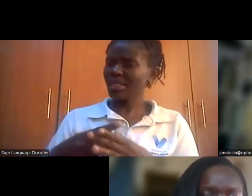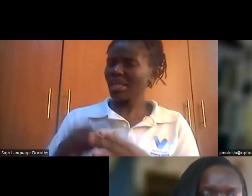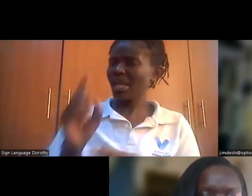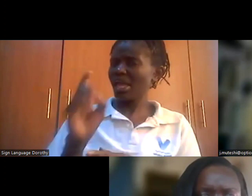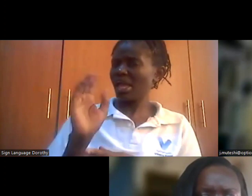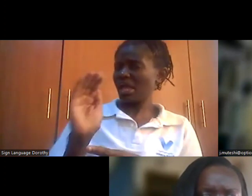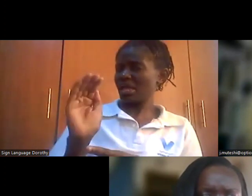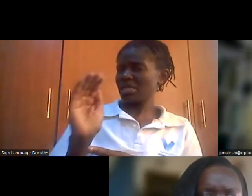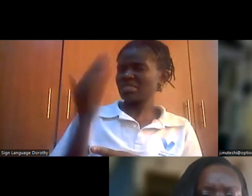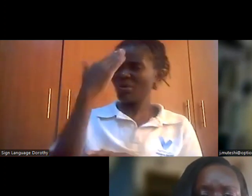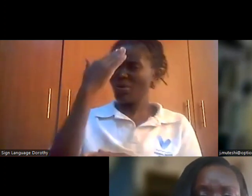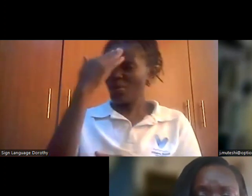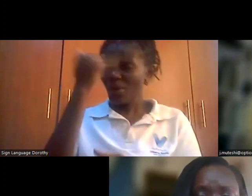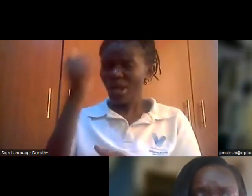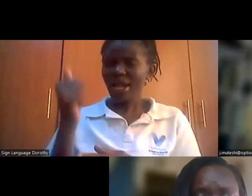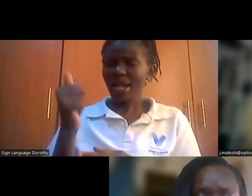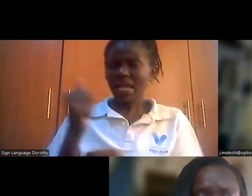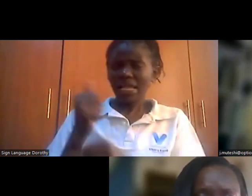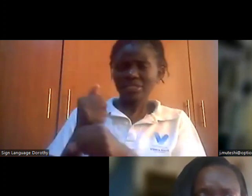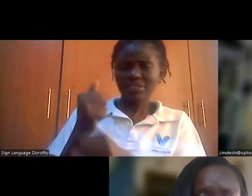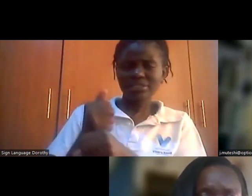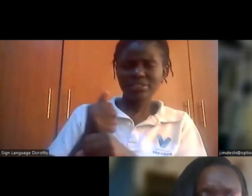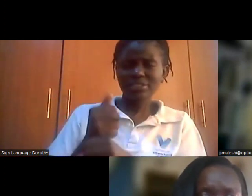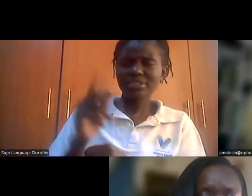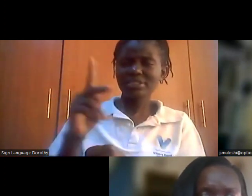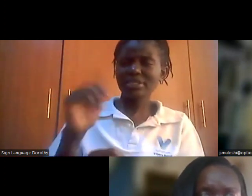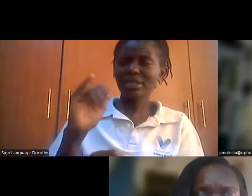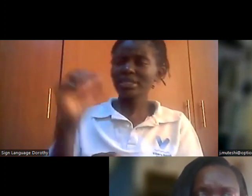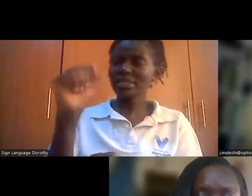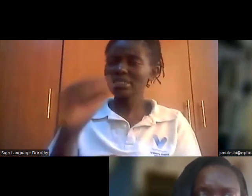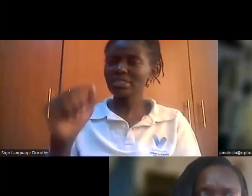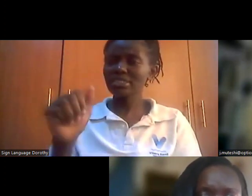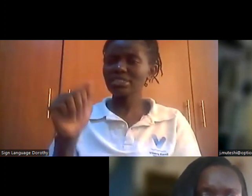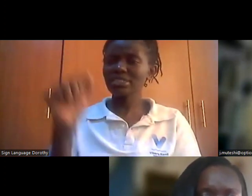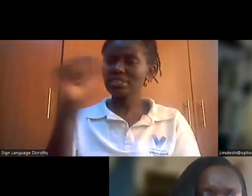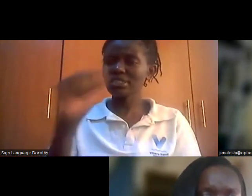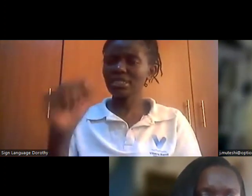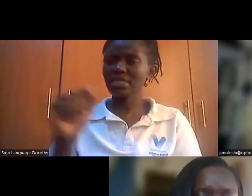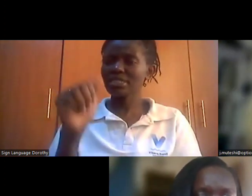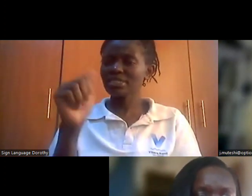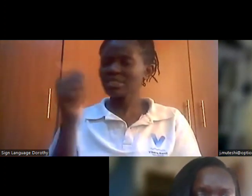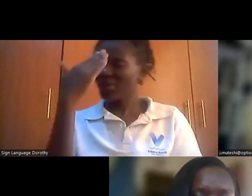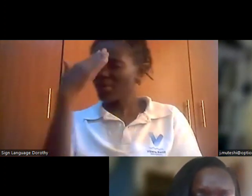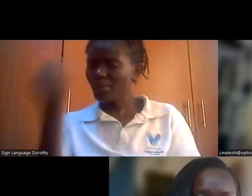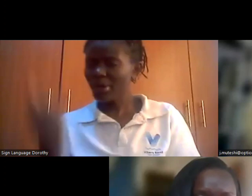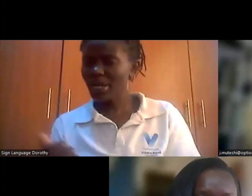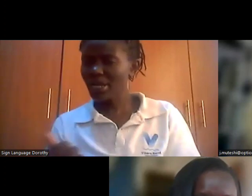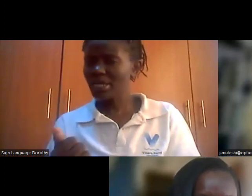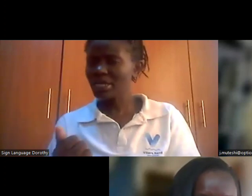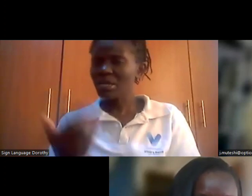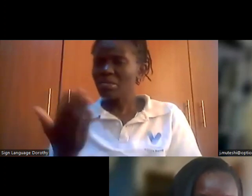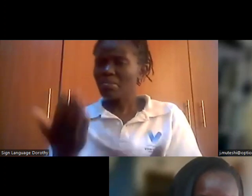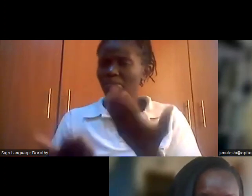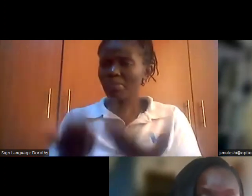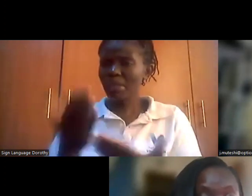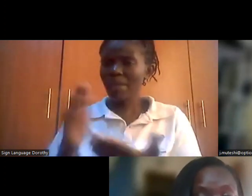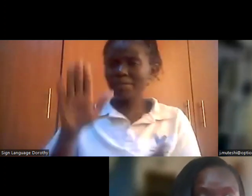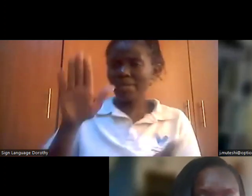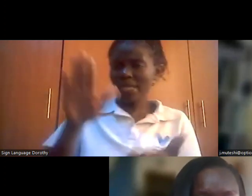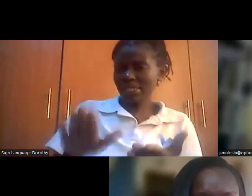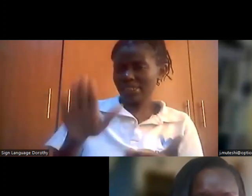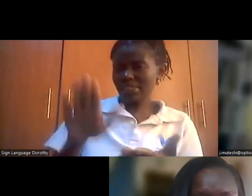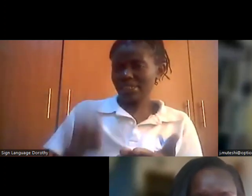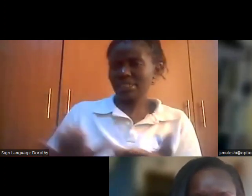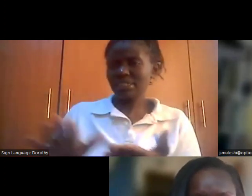And it's basically to minimize the health complications, perpetuate the culture, and evade the law. And it's